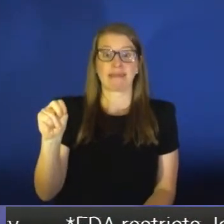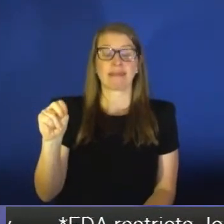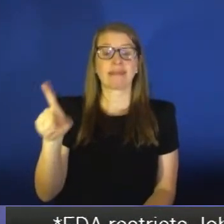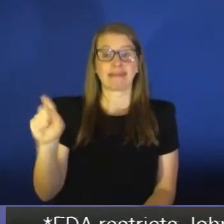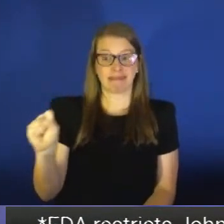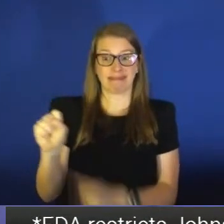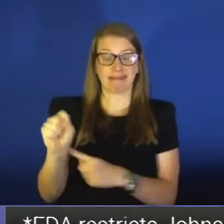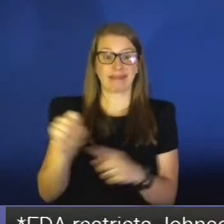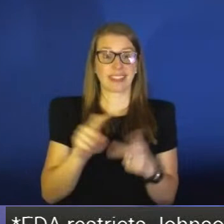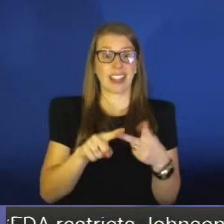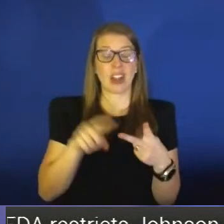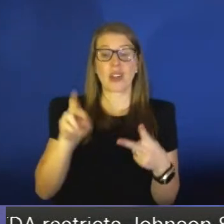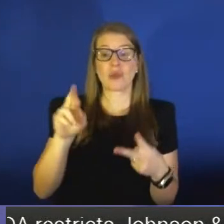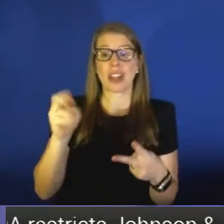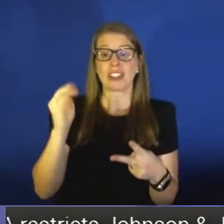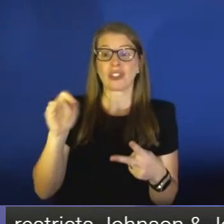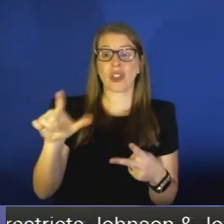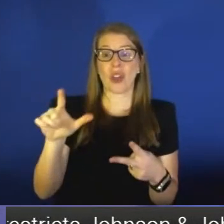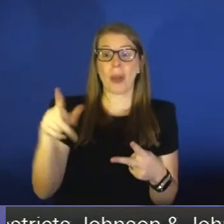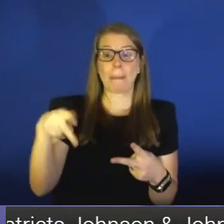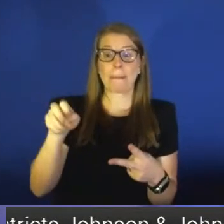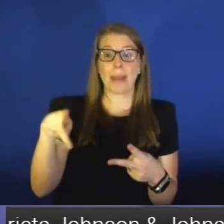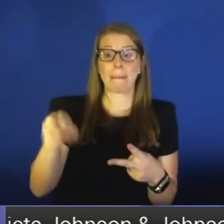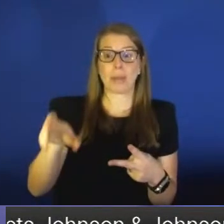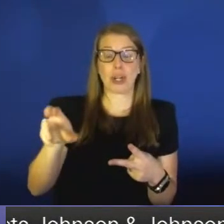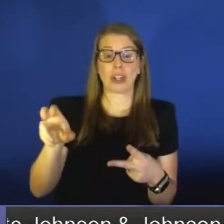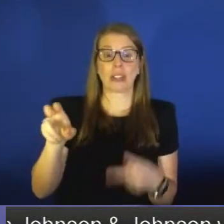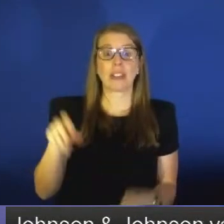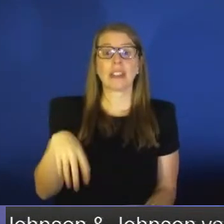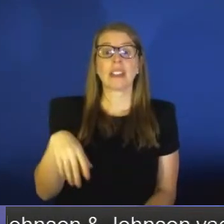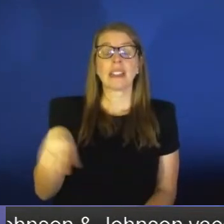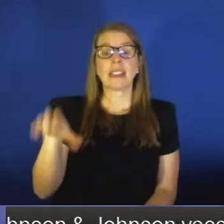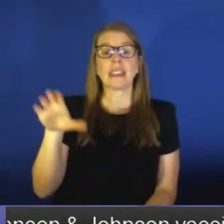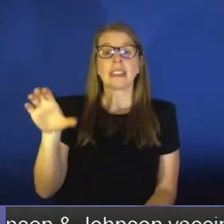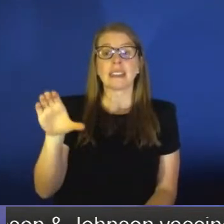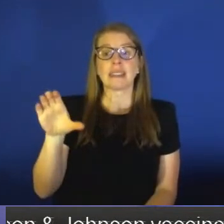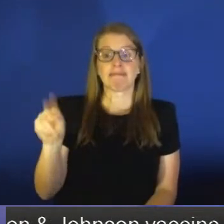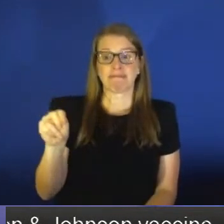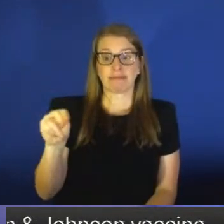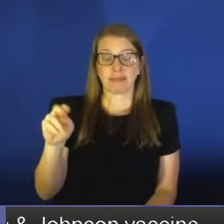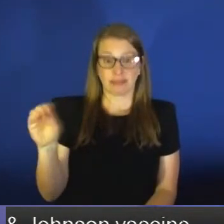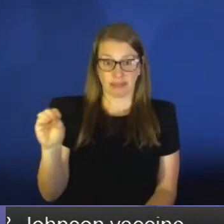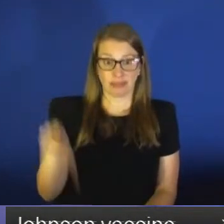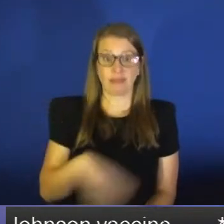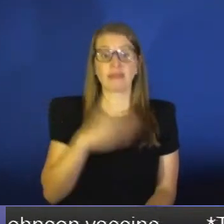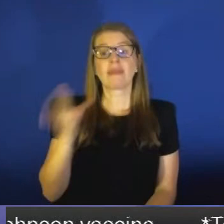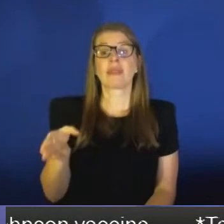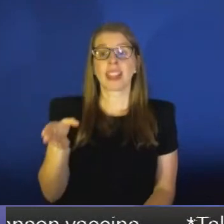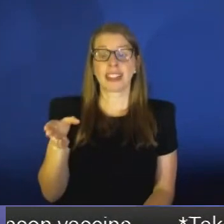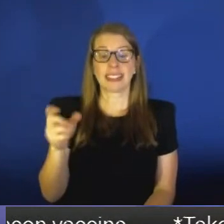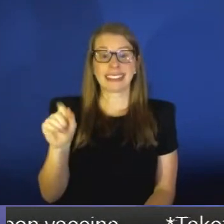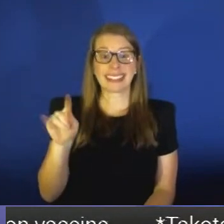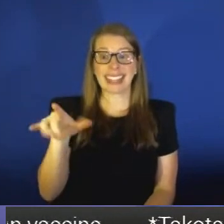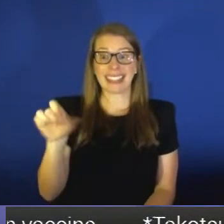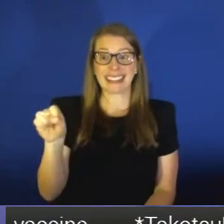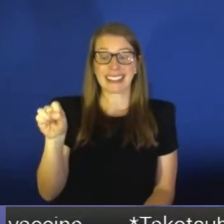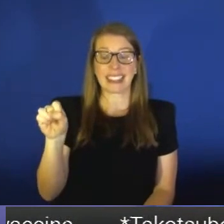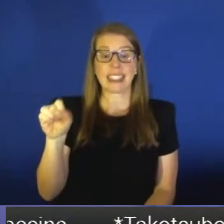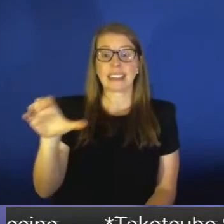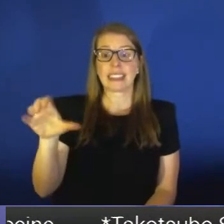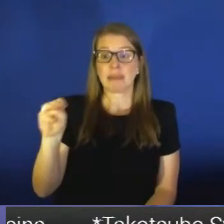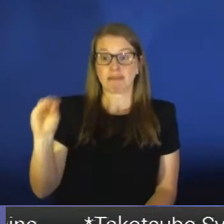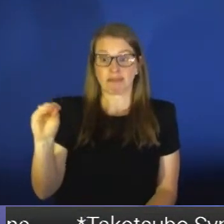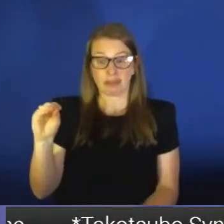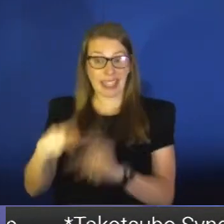Rachel Pepper. She's chief nursing officer. We also have chief medical officer, Dr. Steve Stites, where you're going to talk about why you cannot do what you do without your